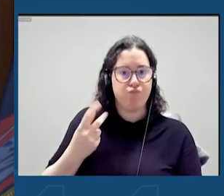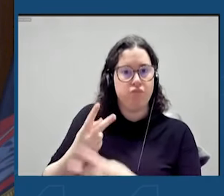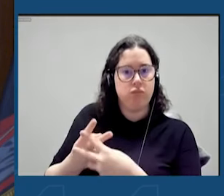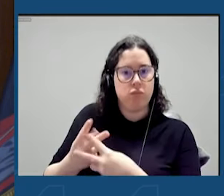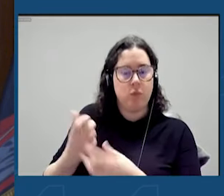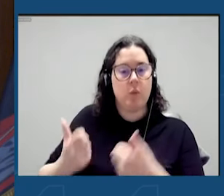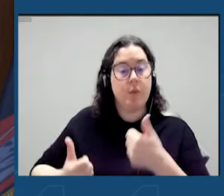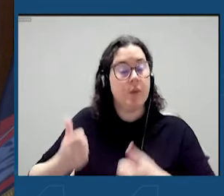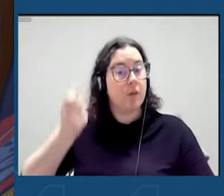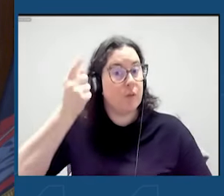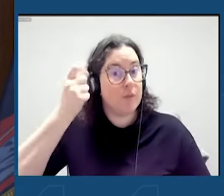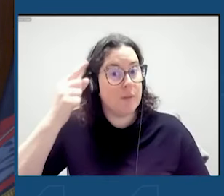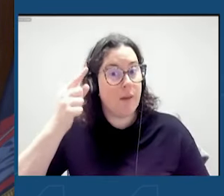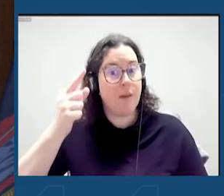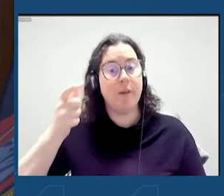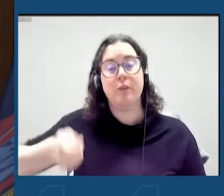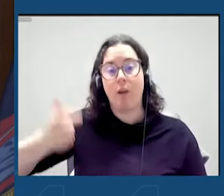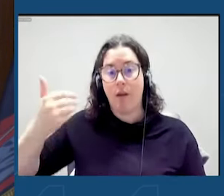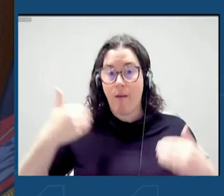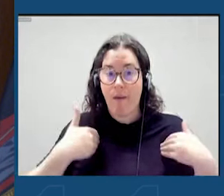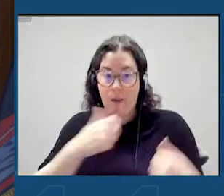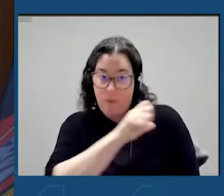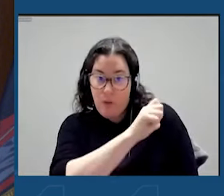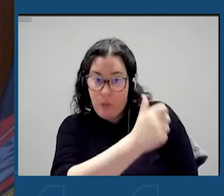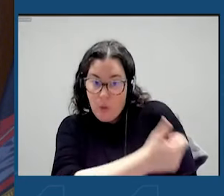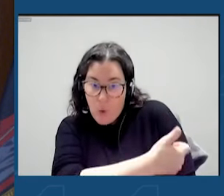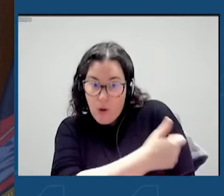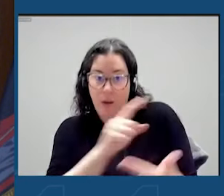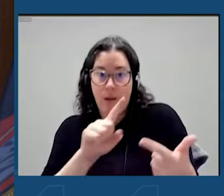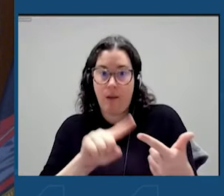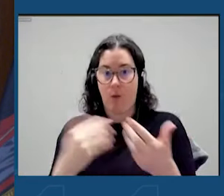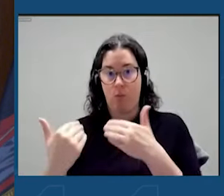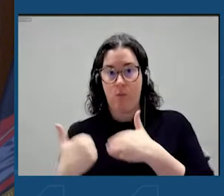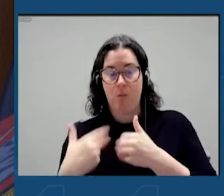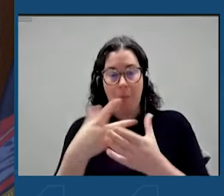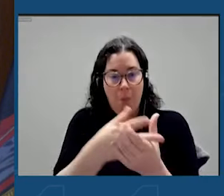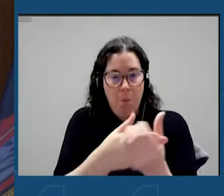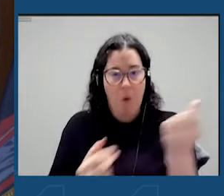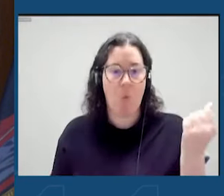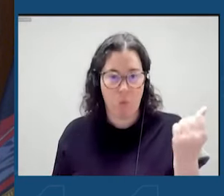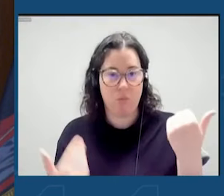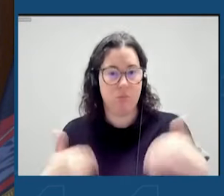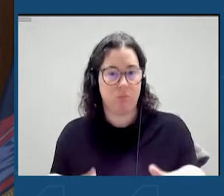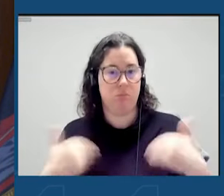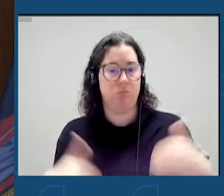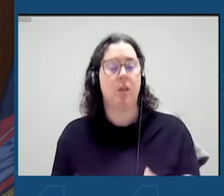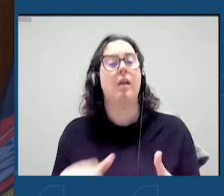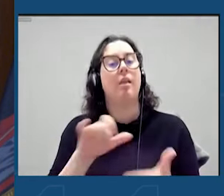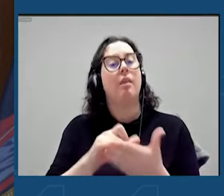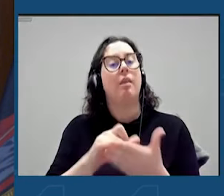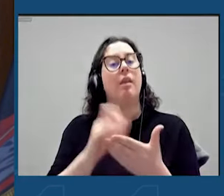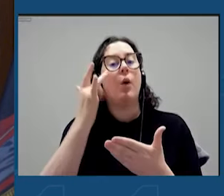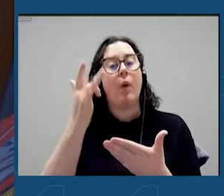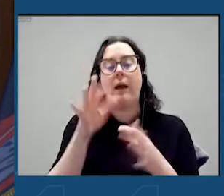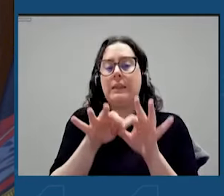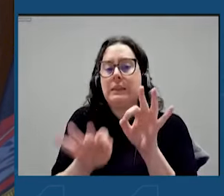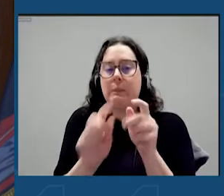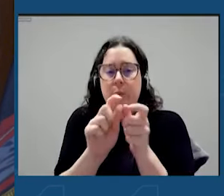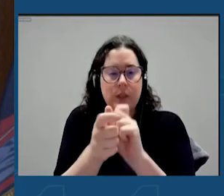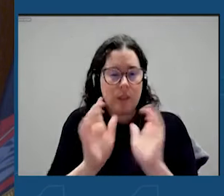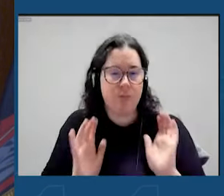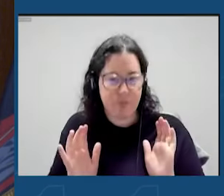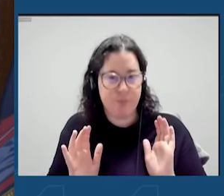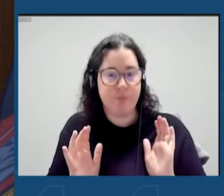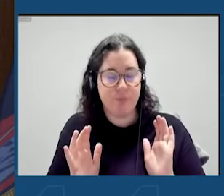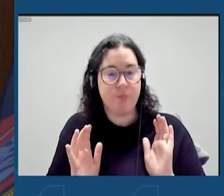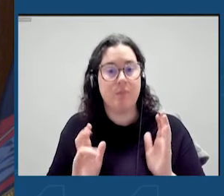the authority and the accountability for these important decisions. And that's why I proposed a very simple change.